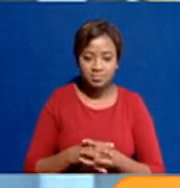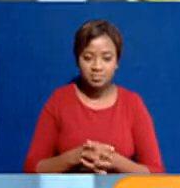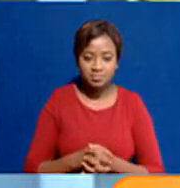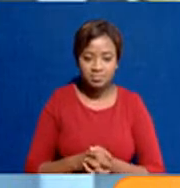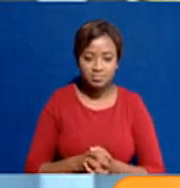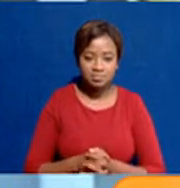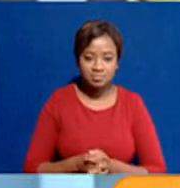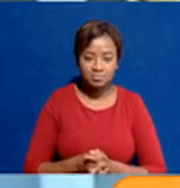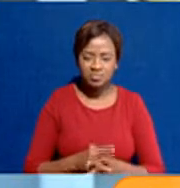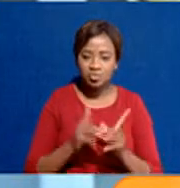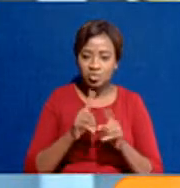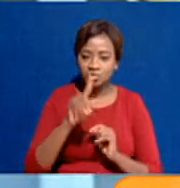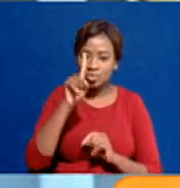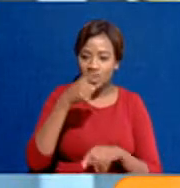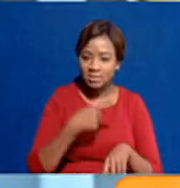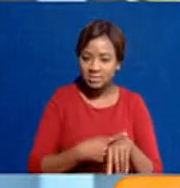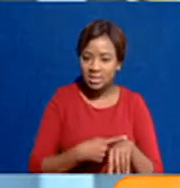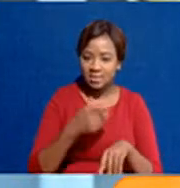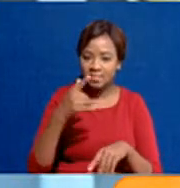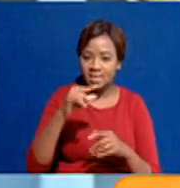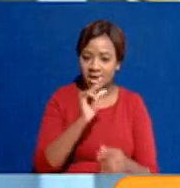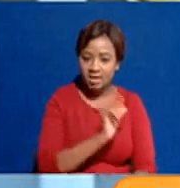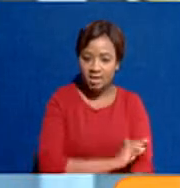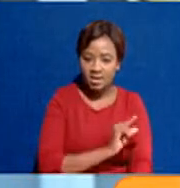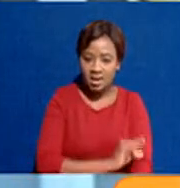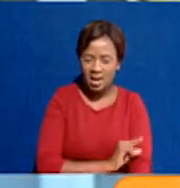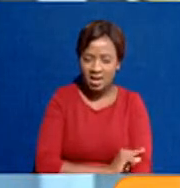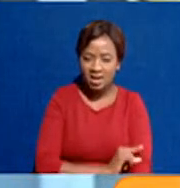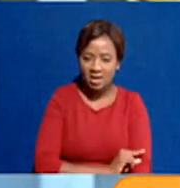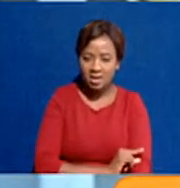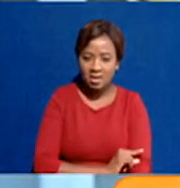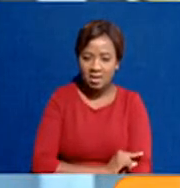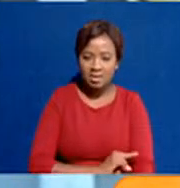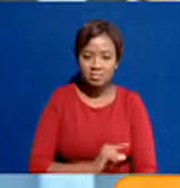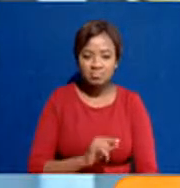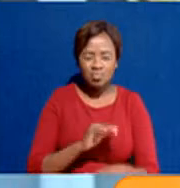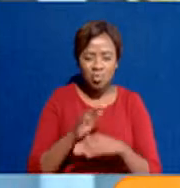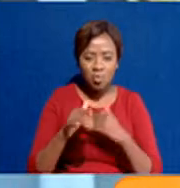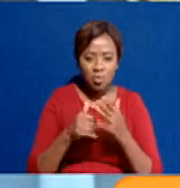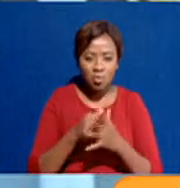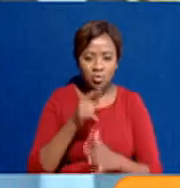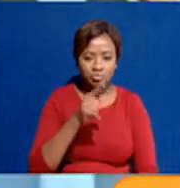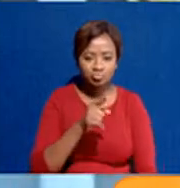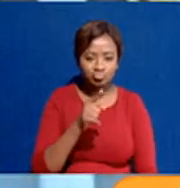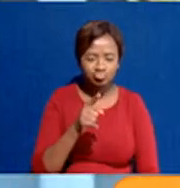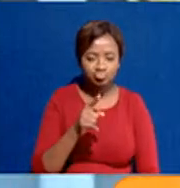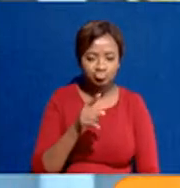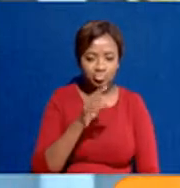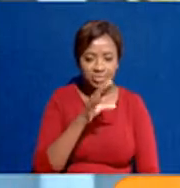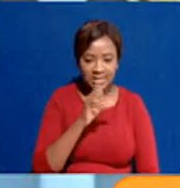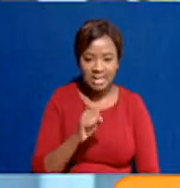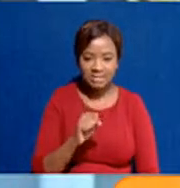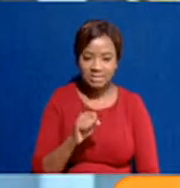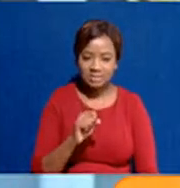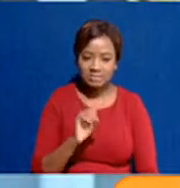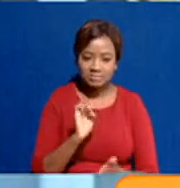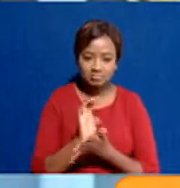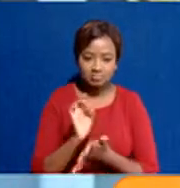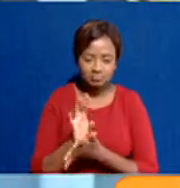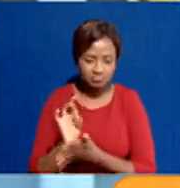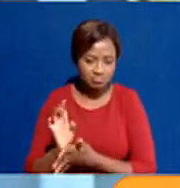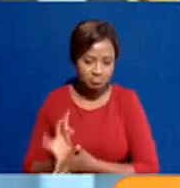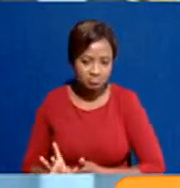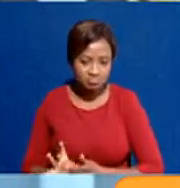There was a time in Ghana that an entire cabinet was basically being executed. And in Nigeria, so